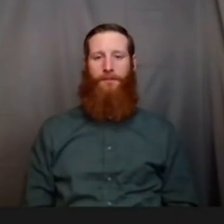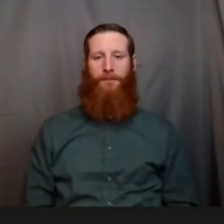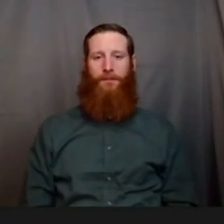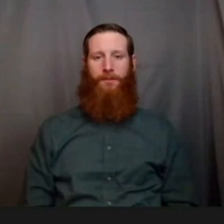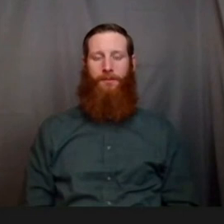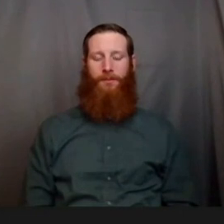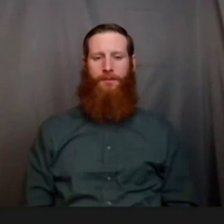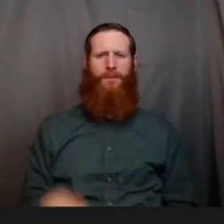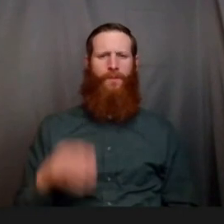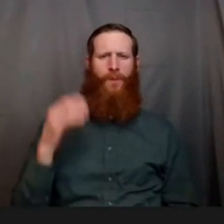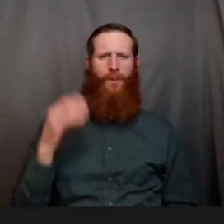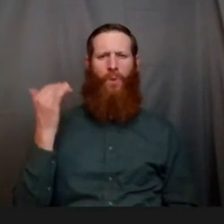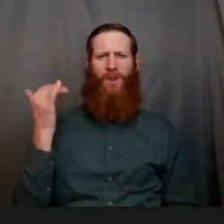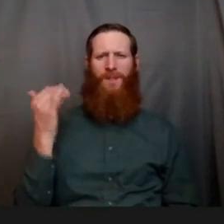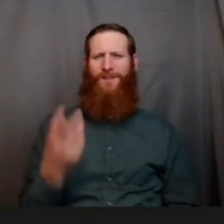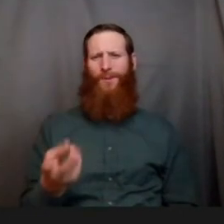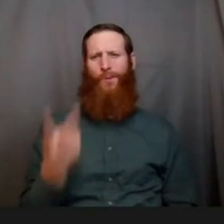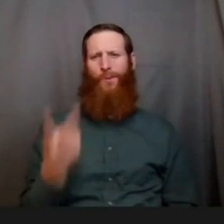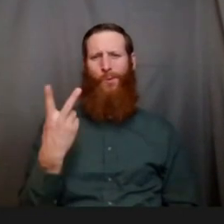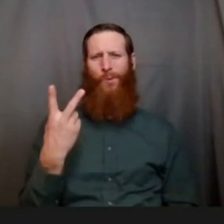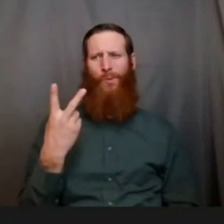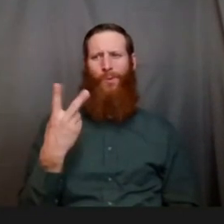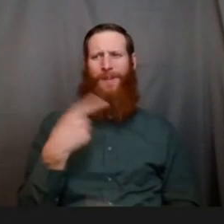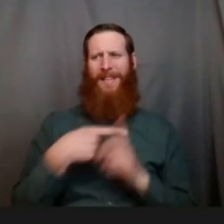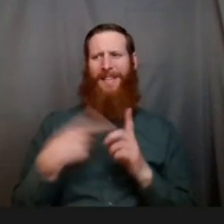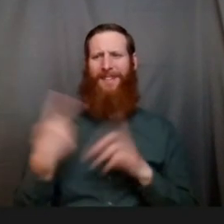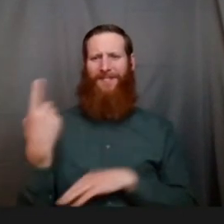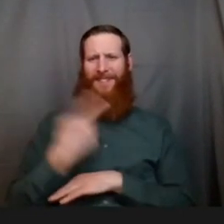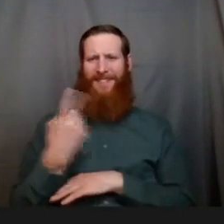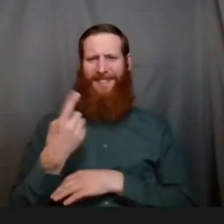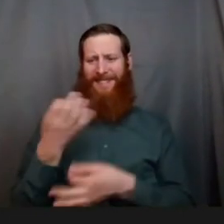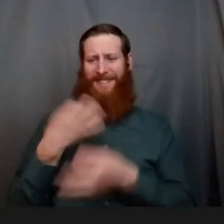Why two half days instead of any full days?